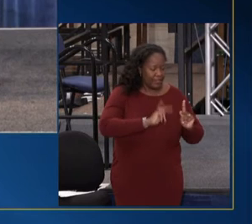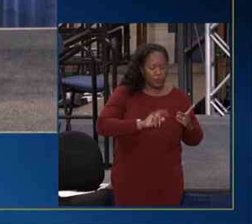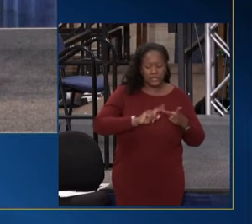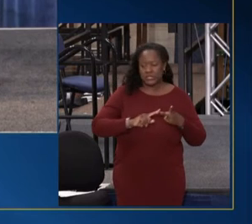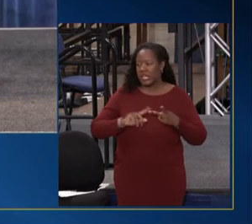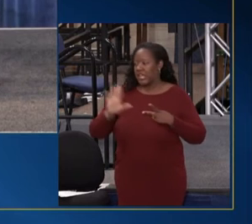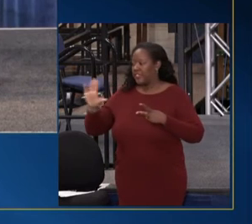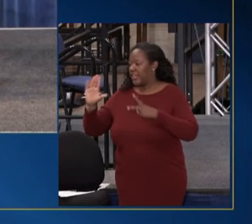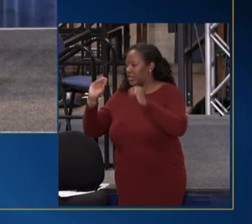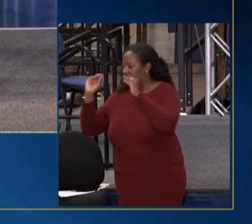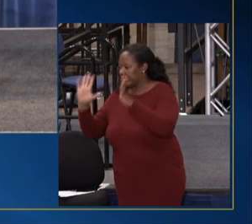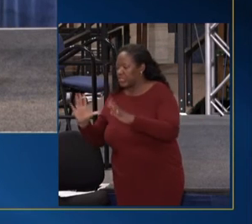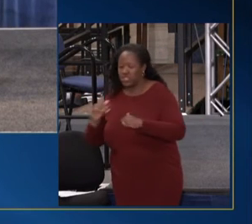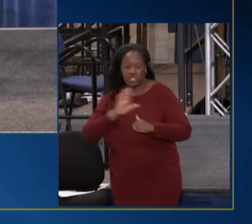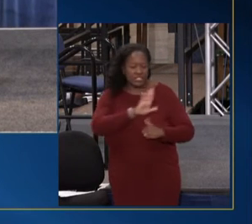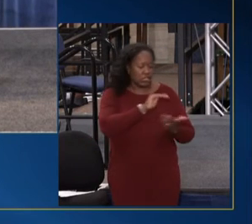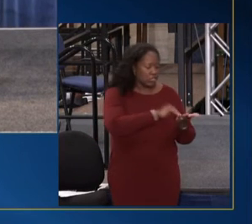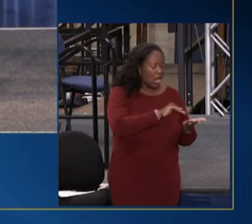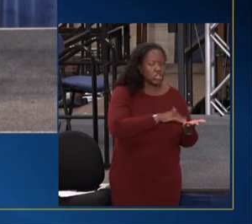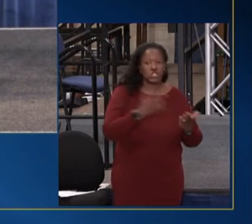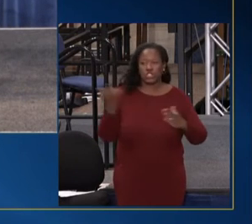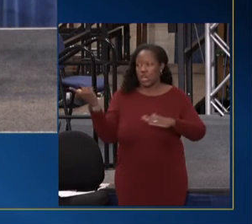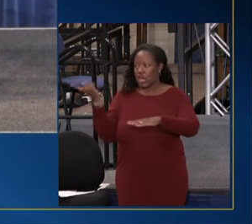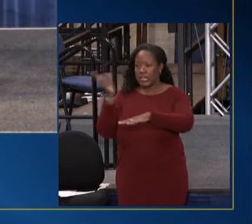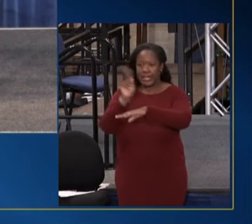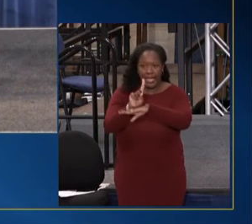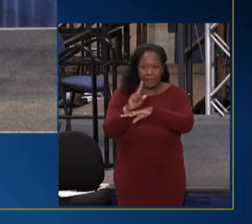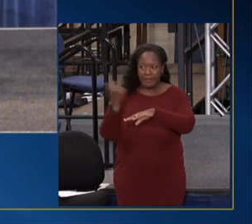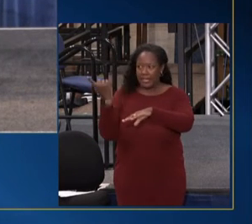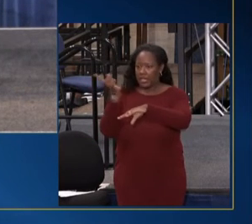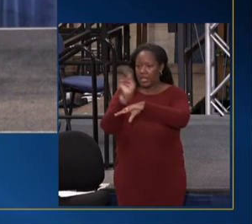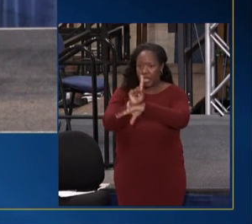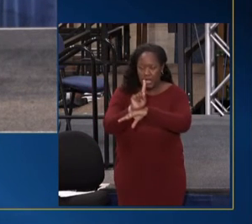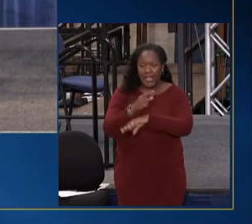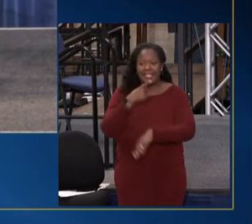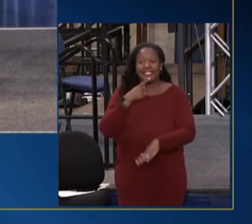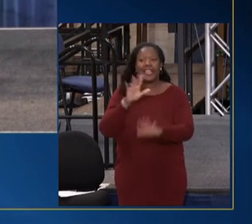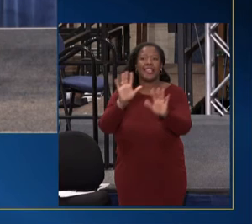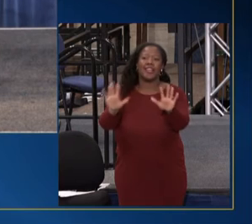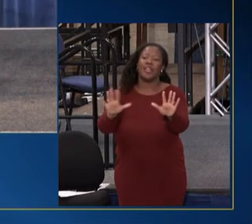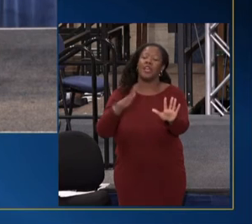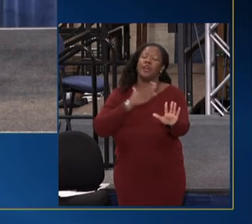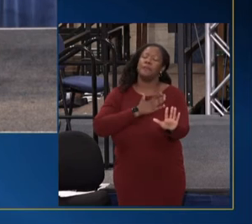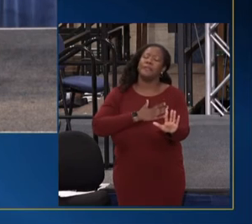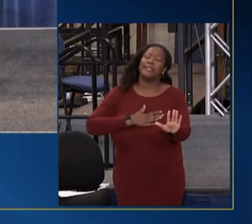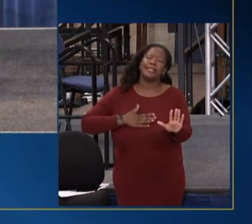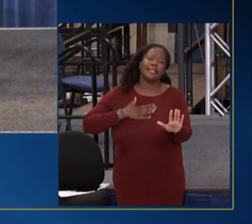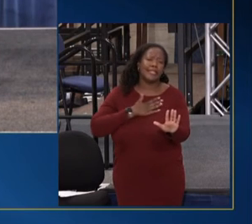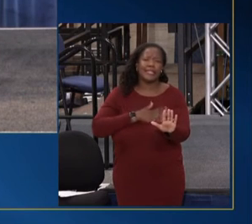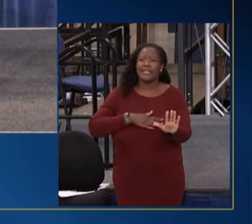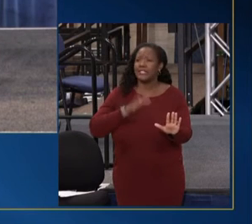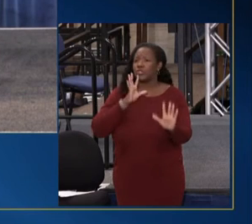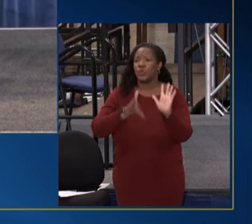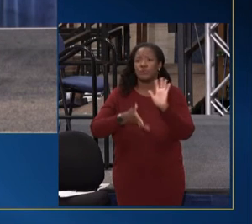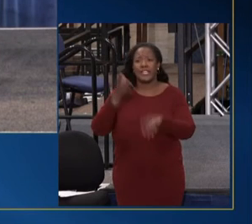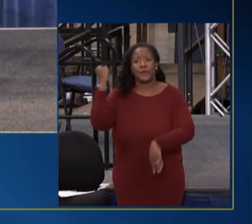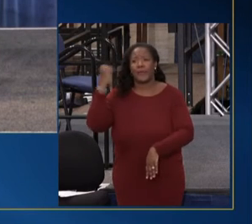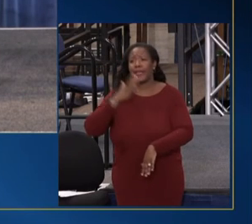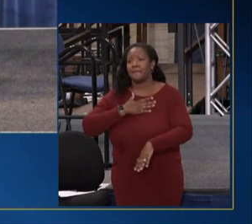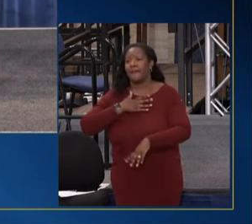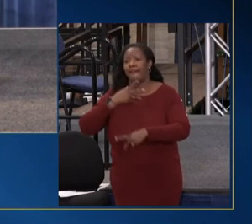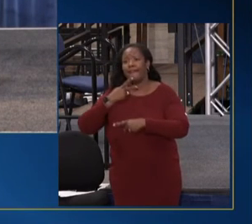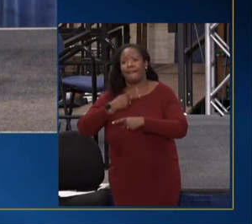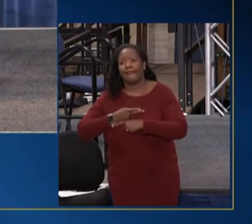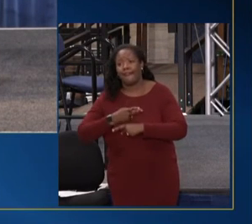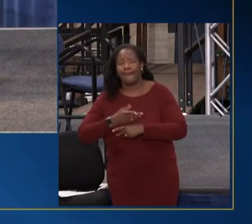their families are coming and standing in front of lawmakers and saying, please, please don't take away my care. Please don't